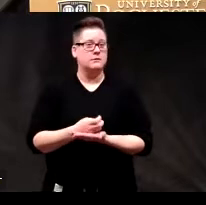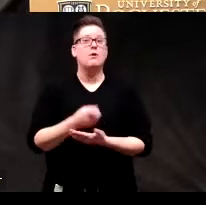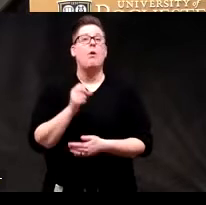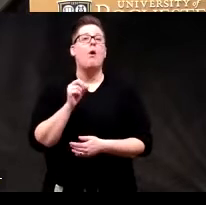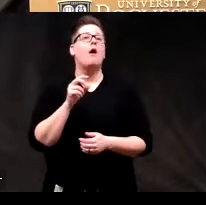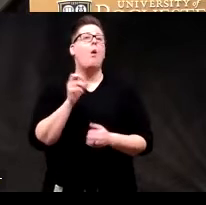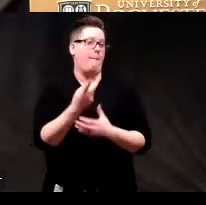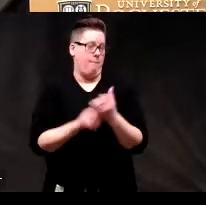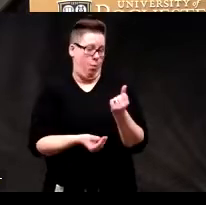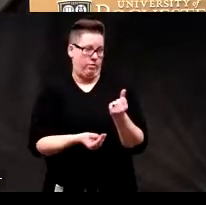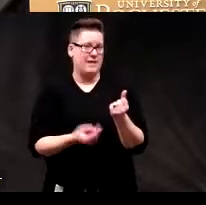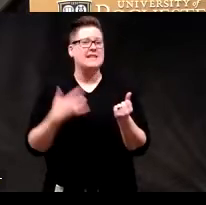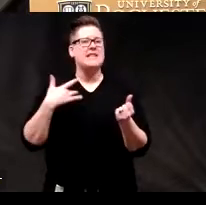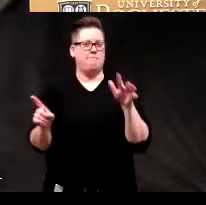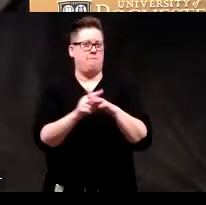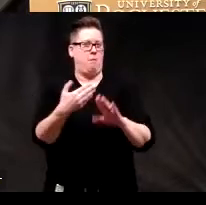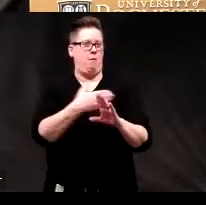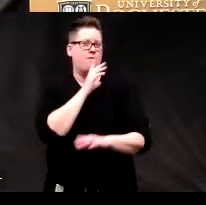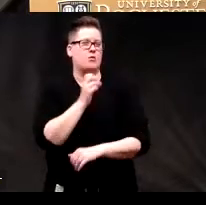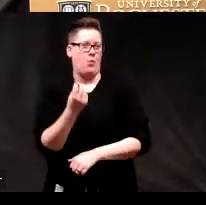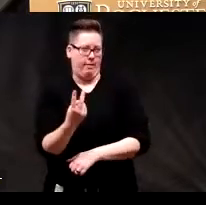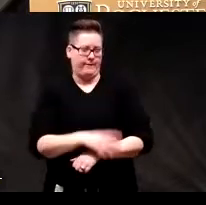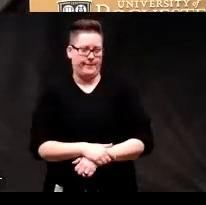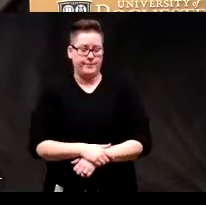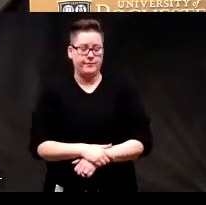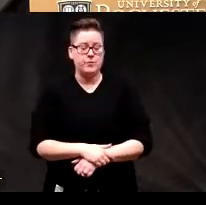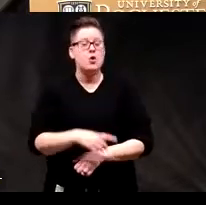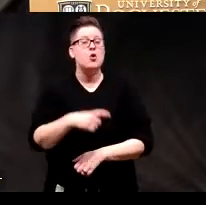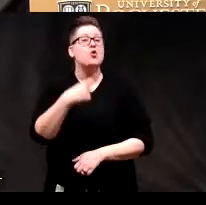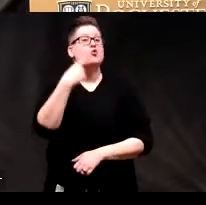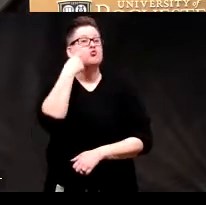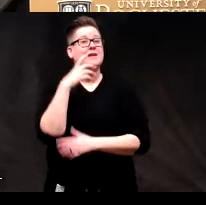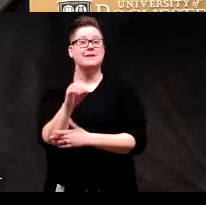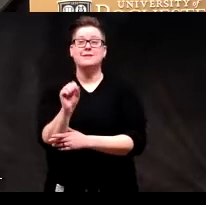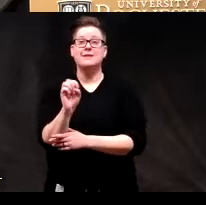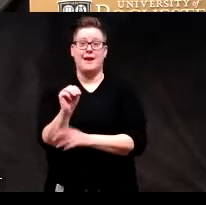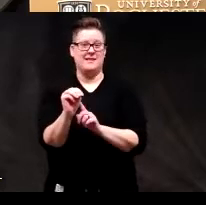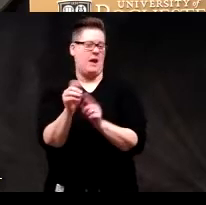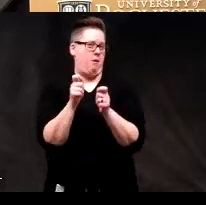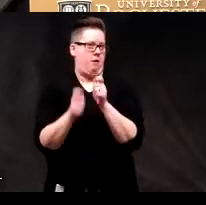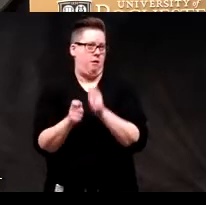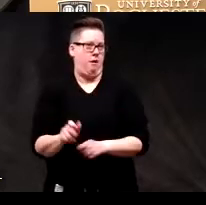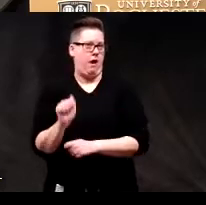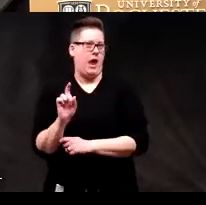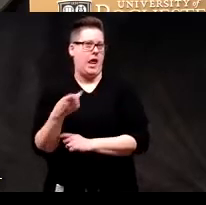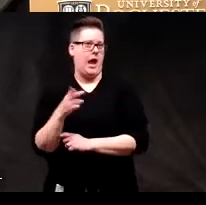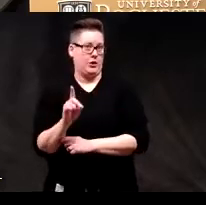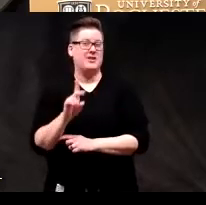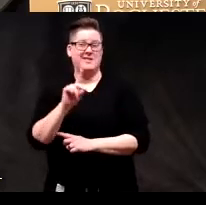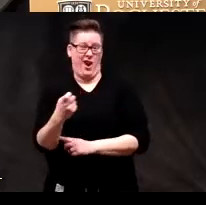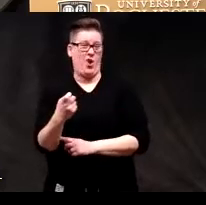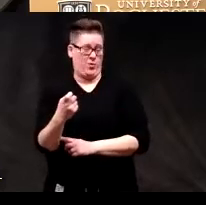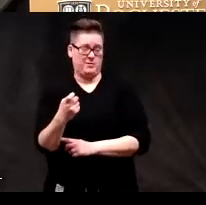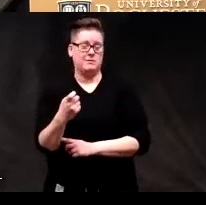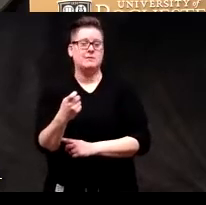It presents usually before age 12. And more recently, the DSM has revised the diagnosis